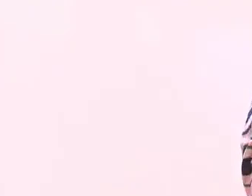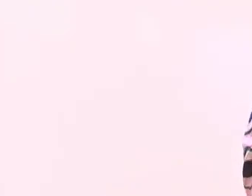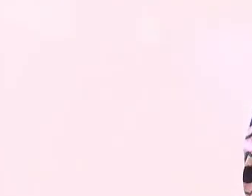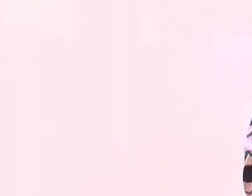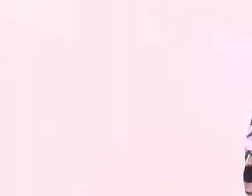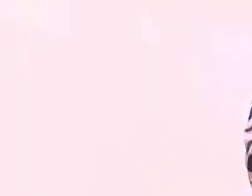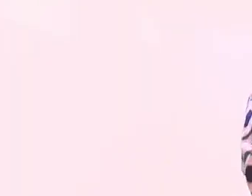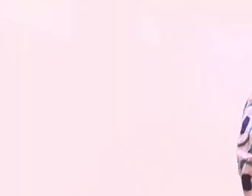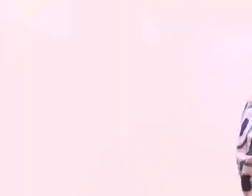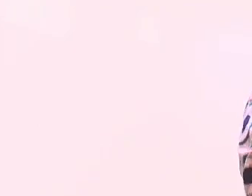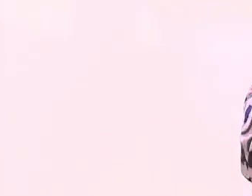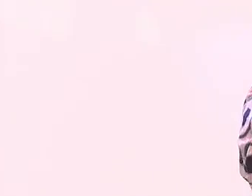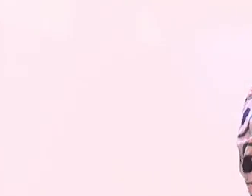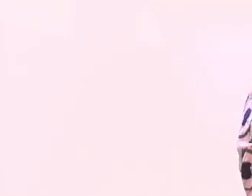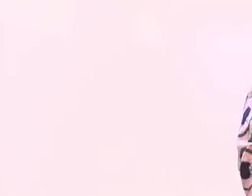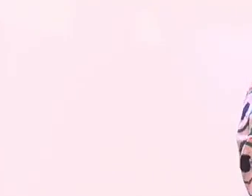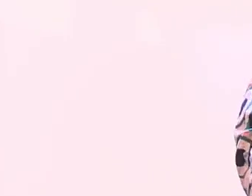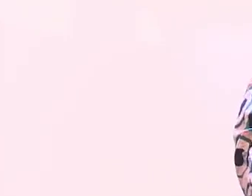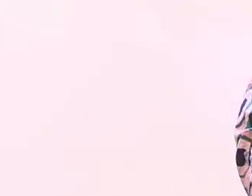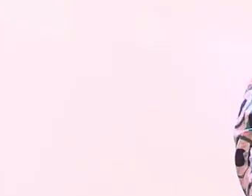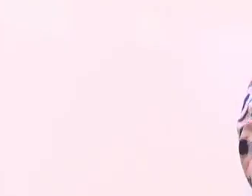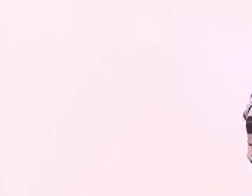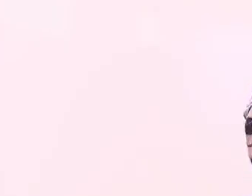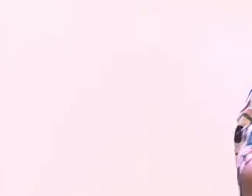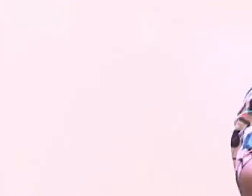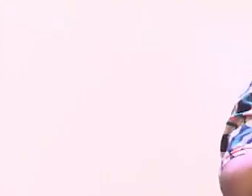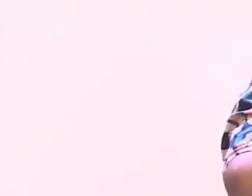about a broad question on Google,